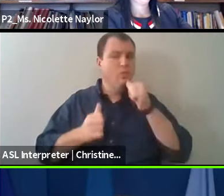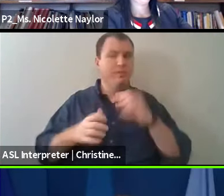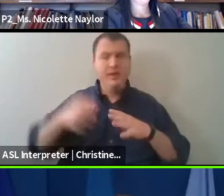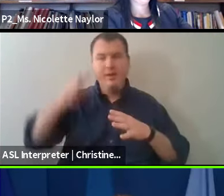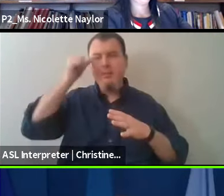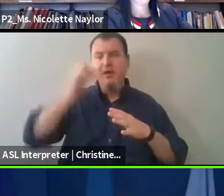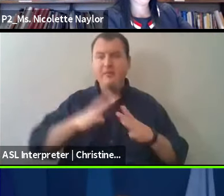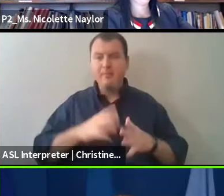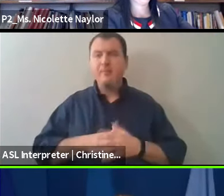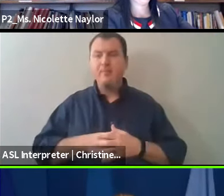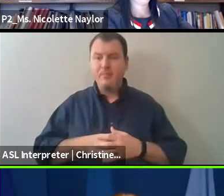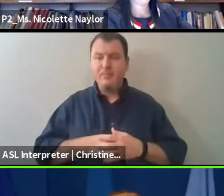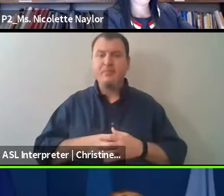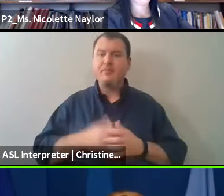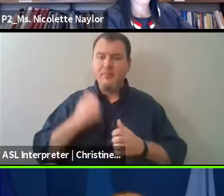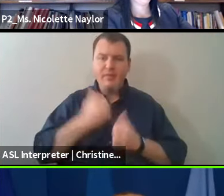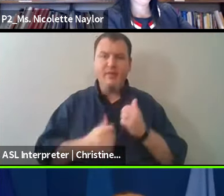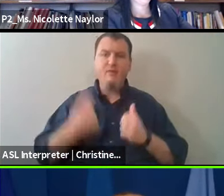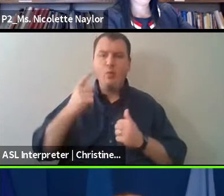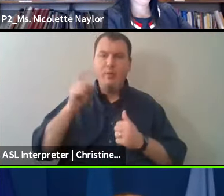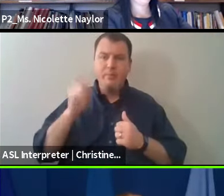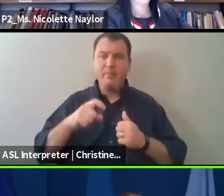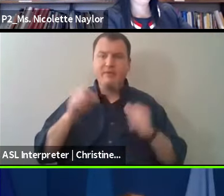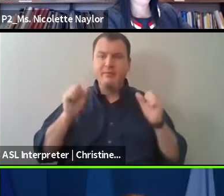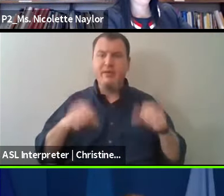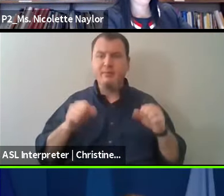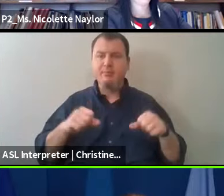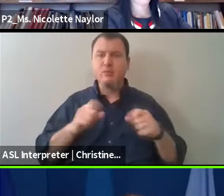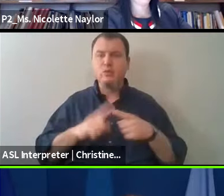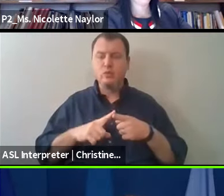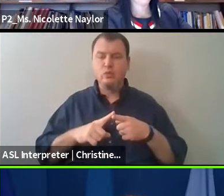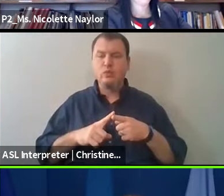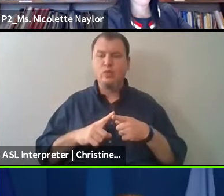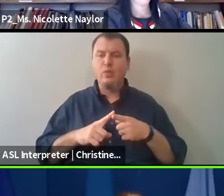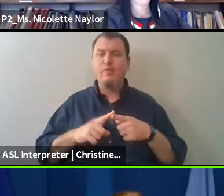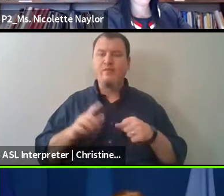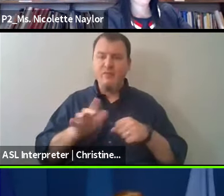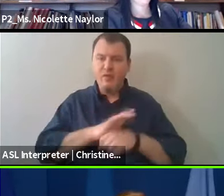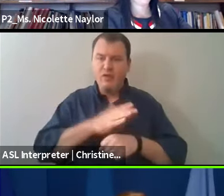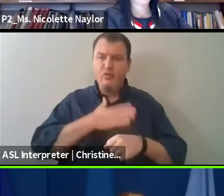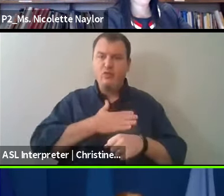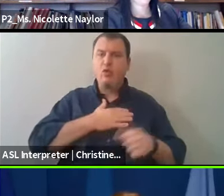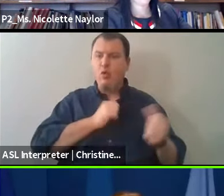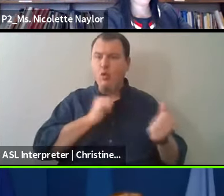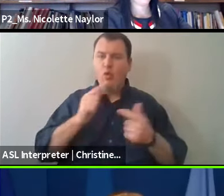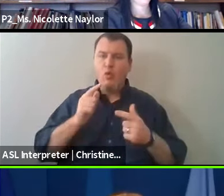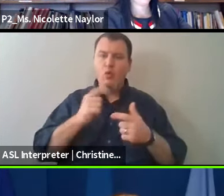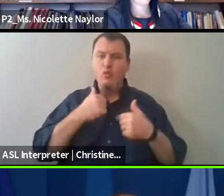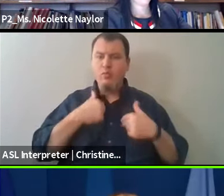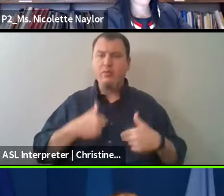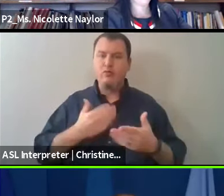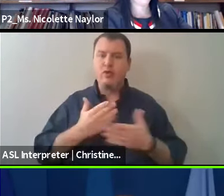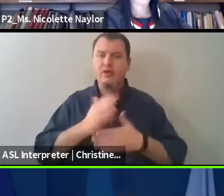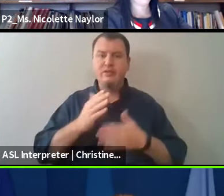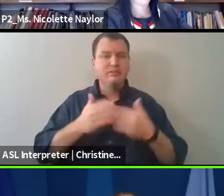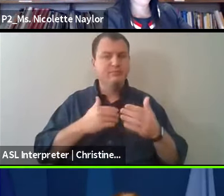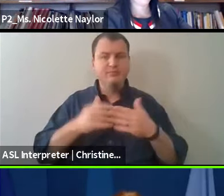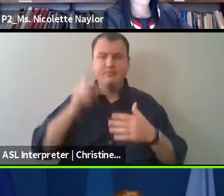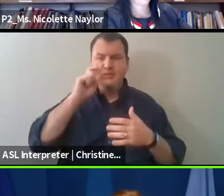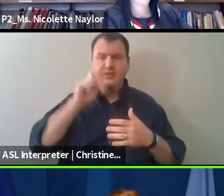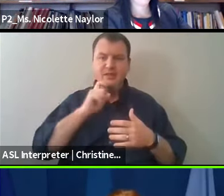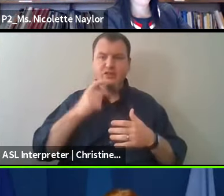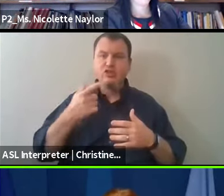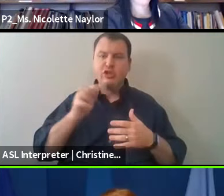men. Everyone must be able to fully enjoy all human rights, irrespective of sex,